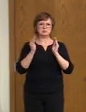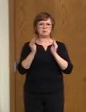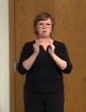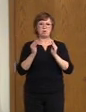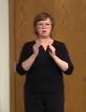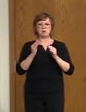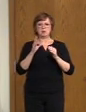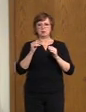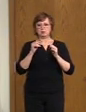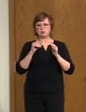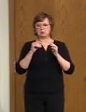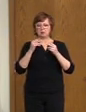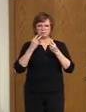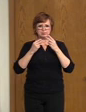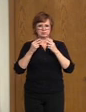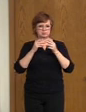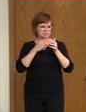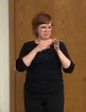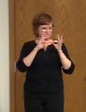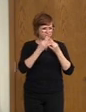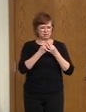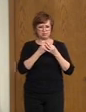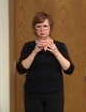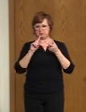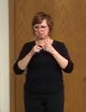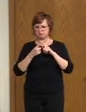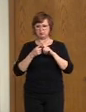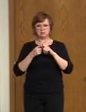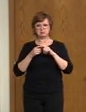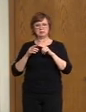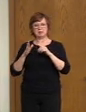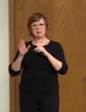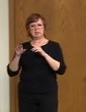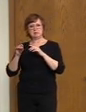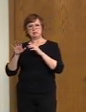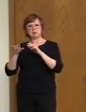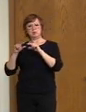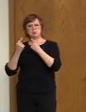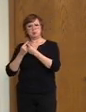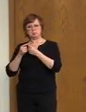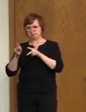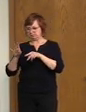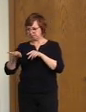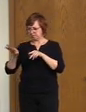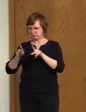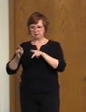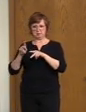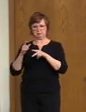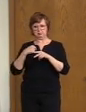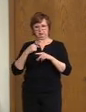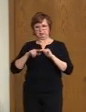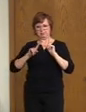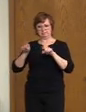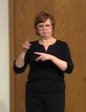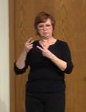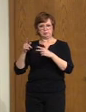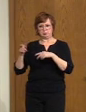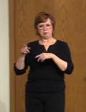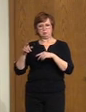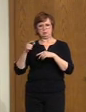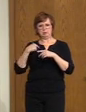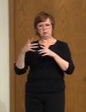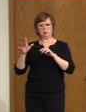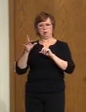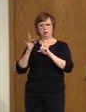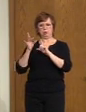visit family and friends, and especially those who are more vulnerable. And right now that is not possible, but at all times we need to